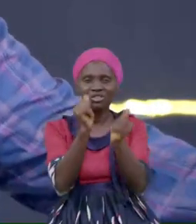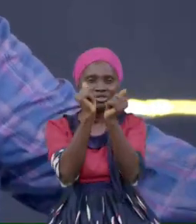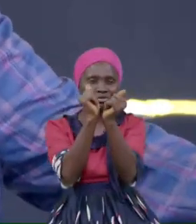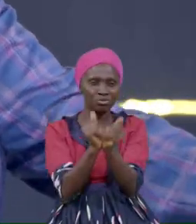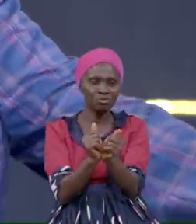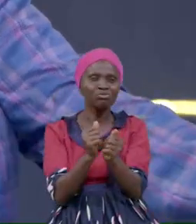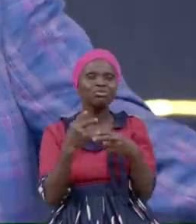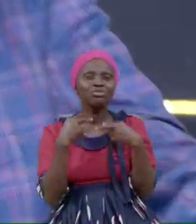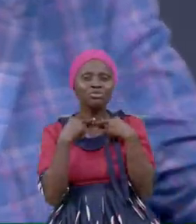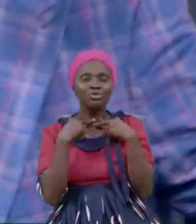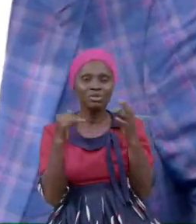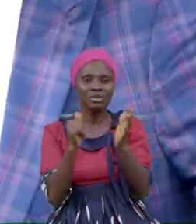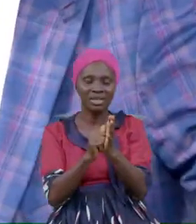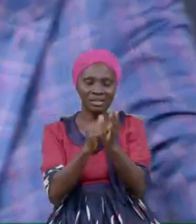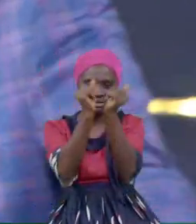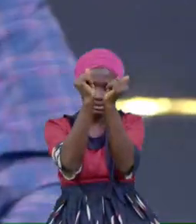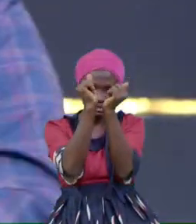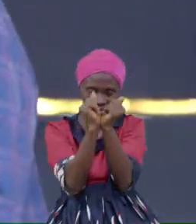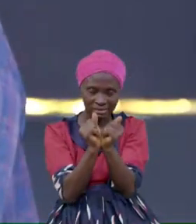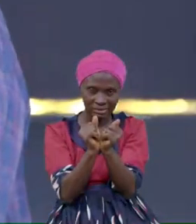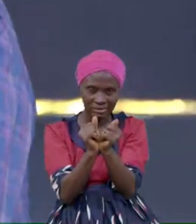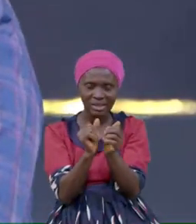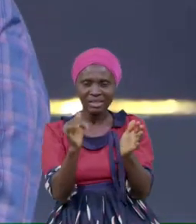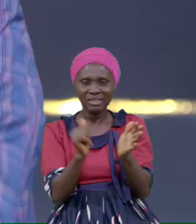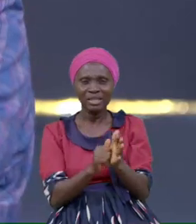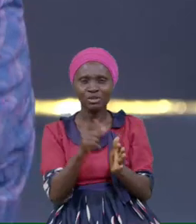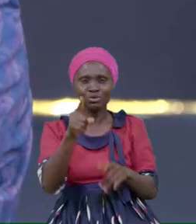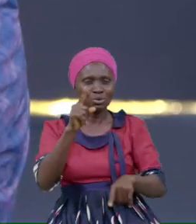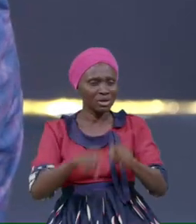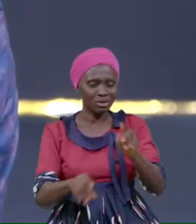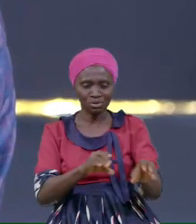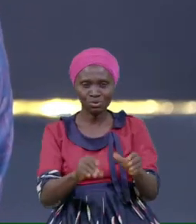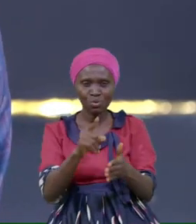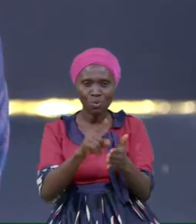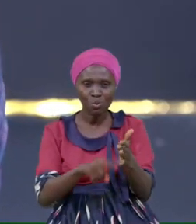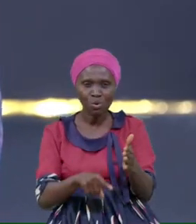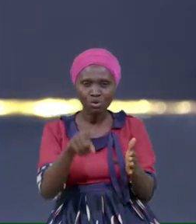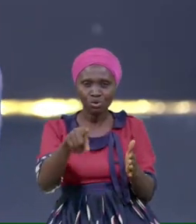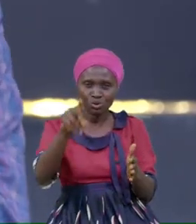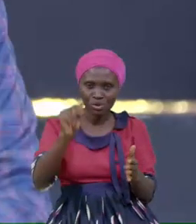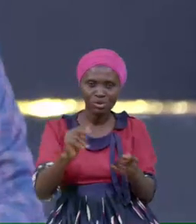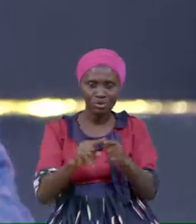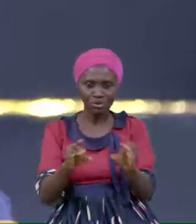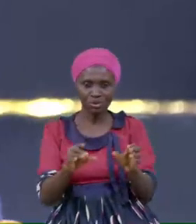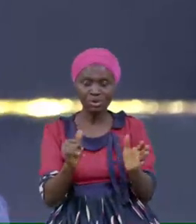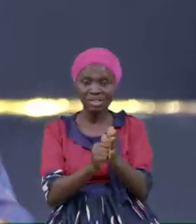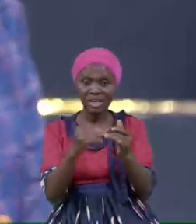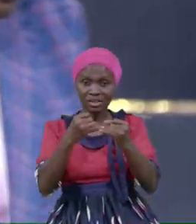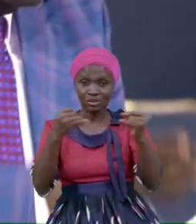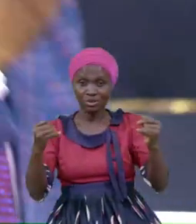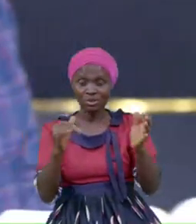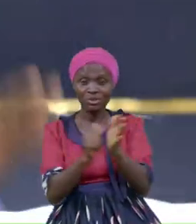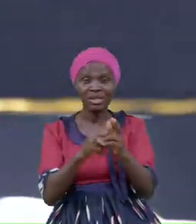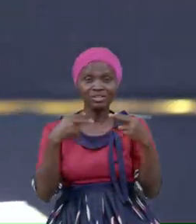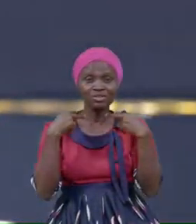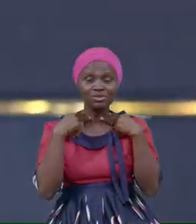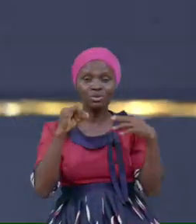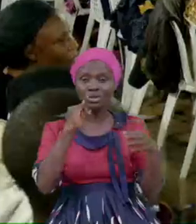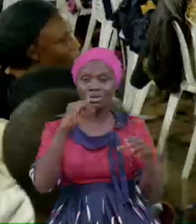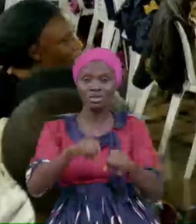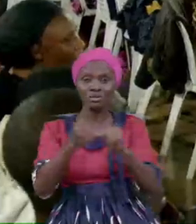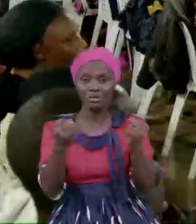down, and you cannot do what you ought to do. That rope, that yoke is broken